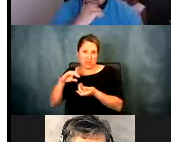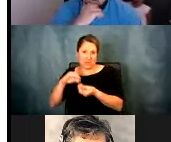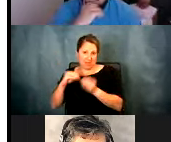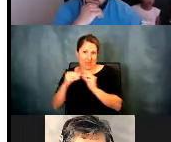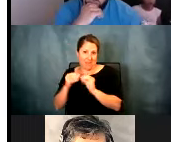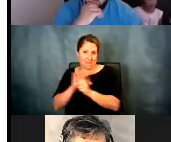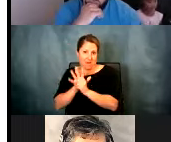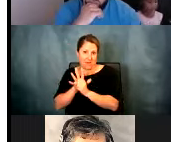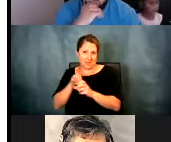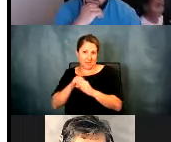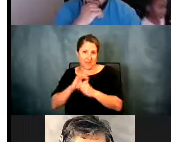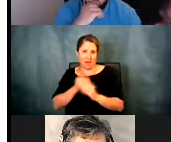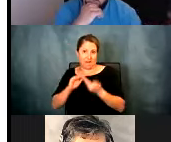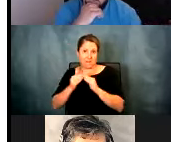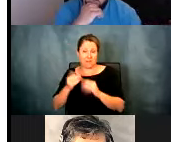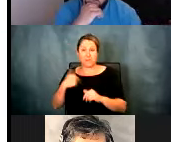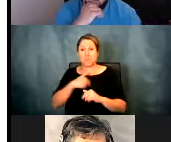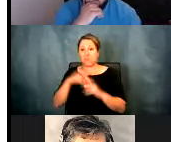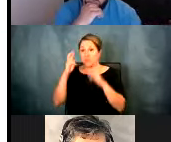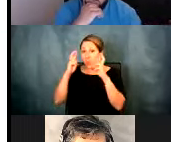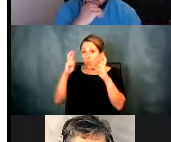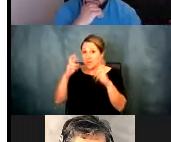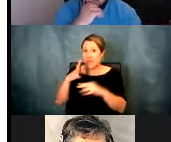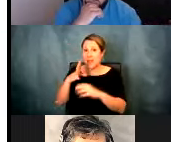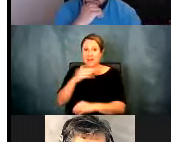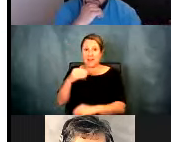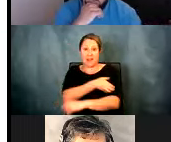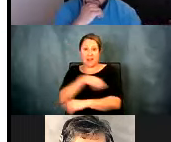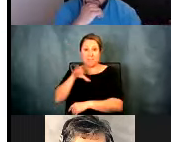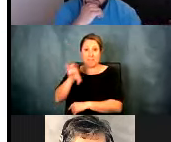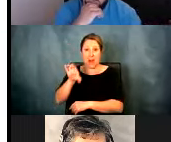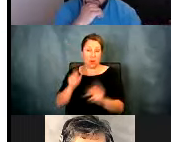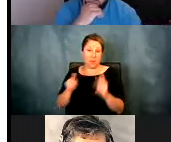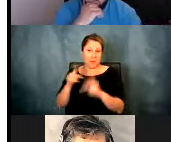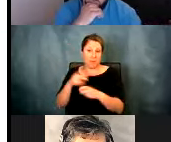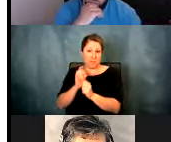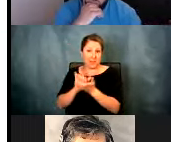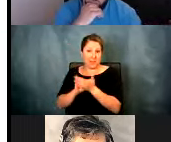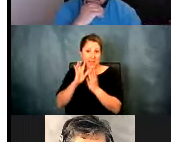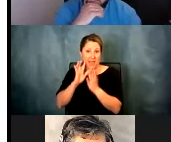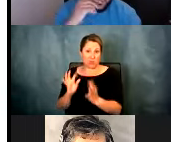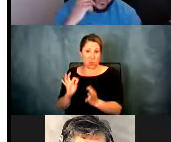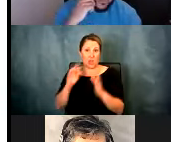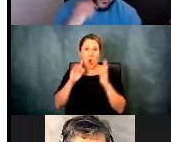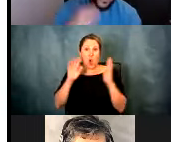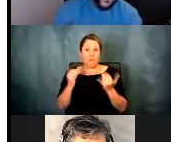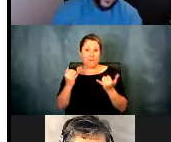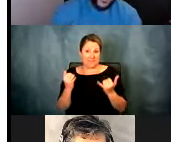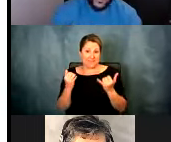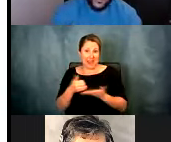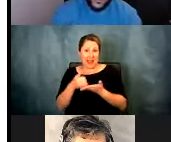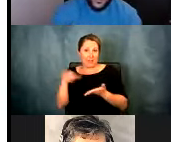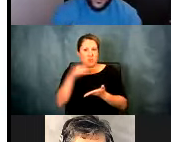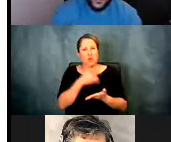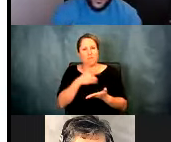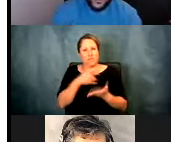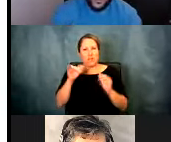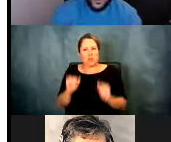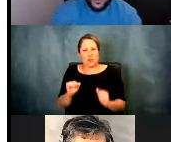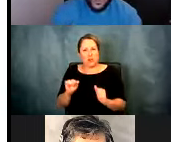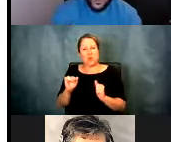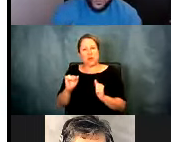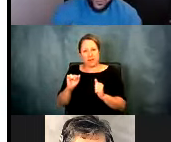We respect and empower those who are making this choice, and hopefully today helps you guys feel like you can help them make that